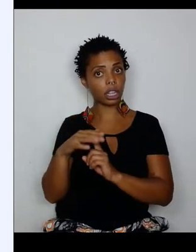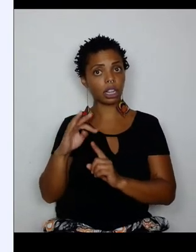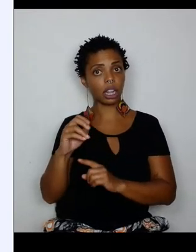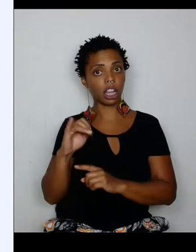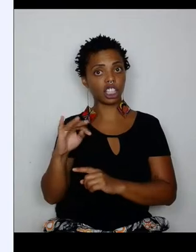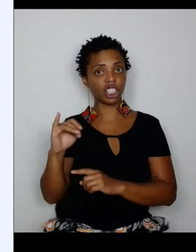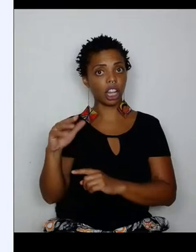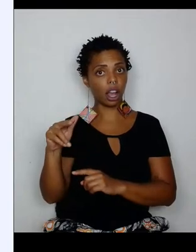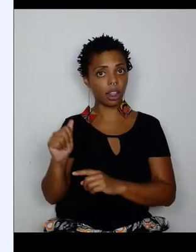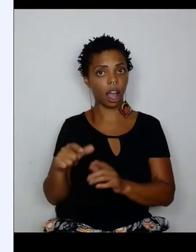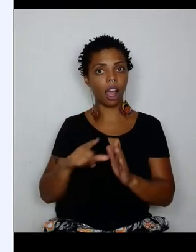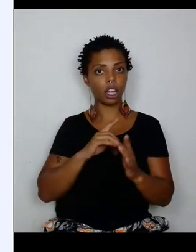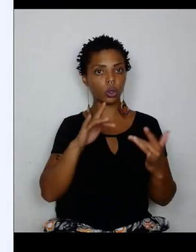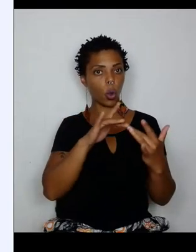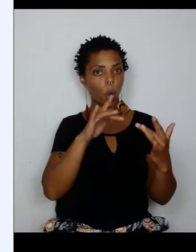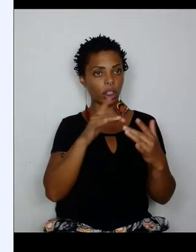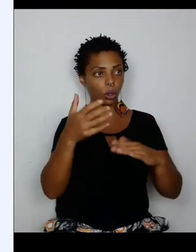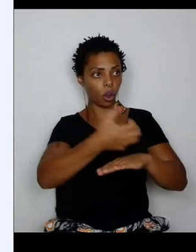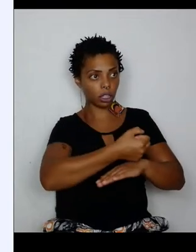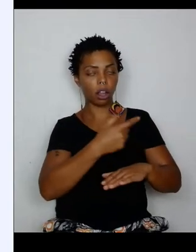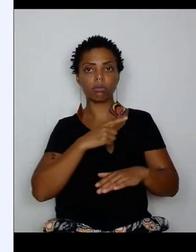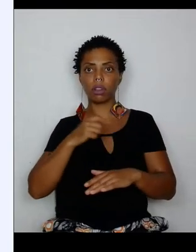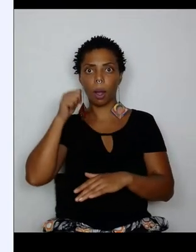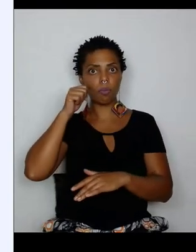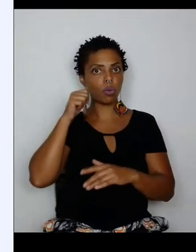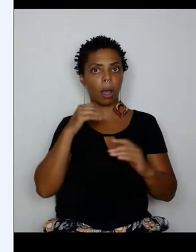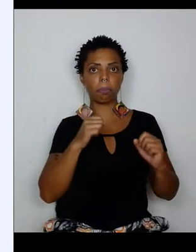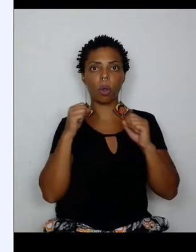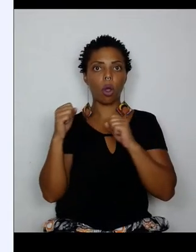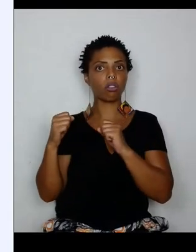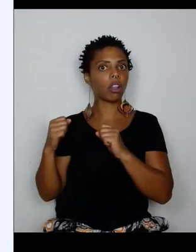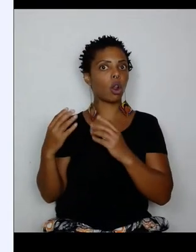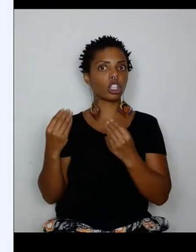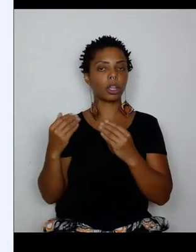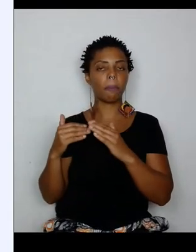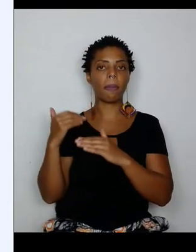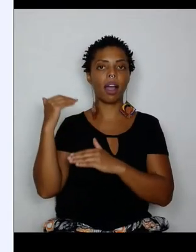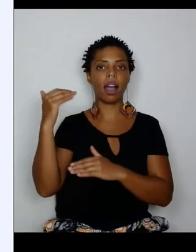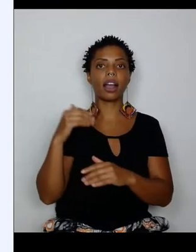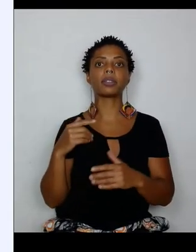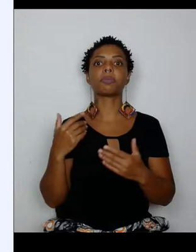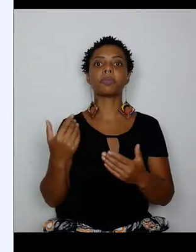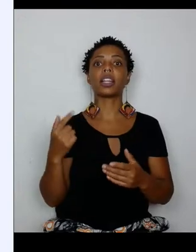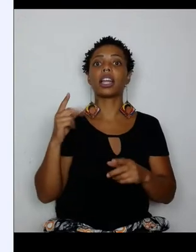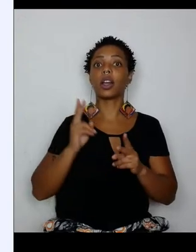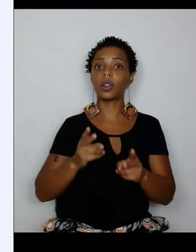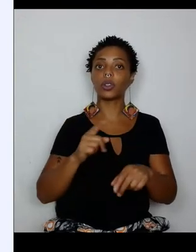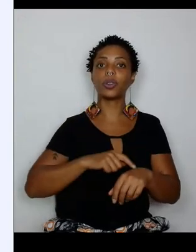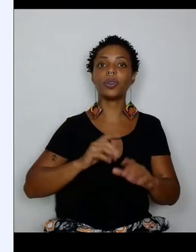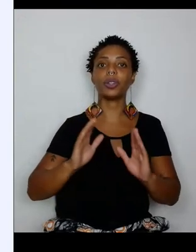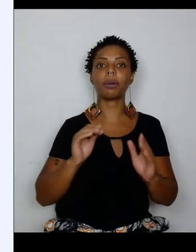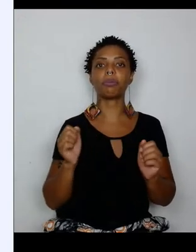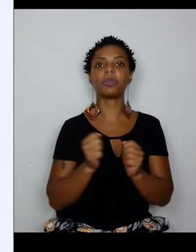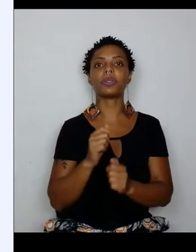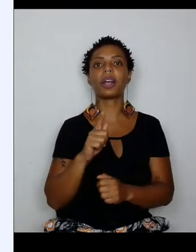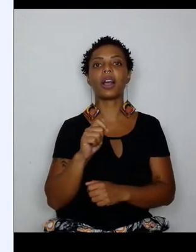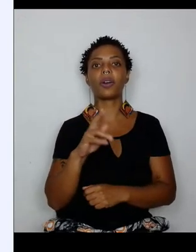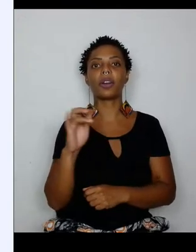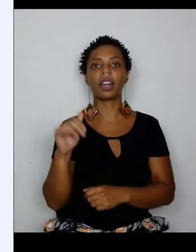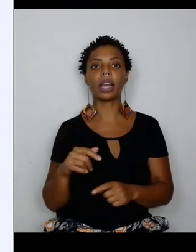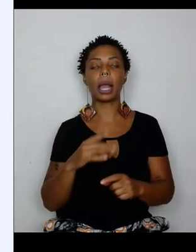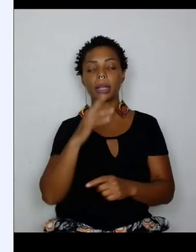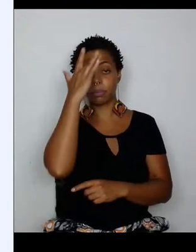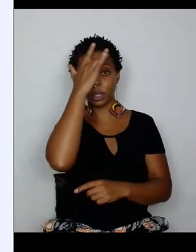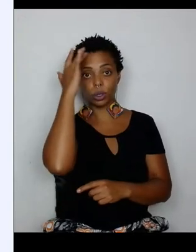do so in gogan's day historians tell us of the prominence of women title holders so-called